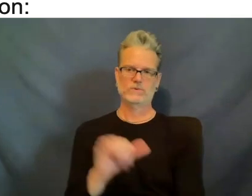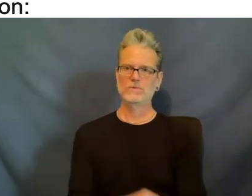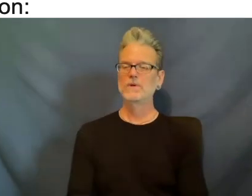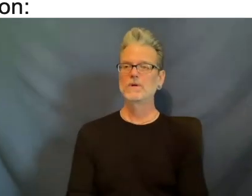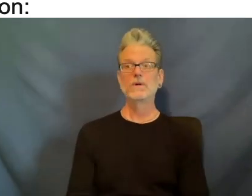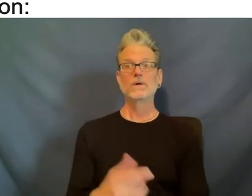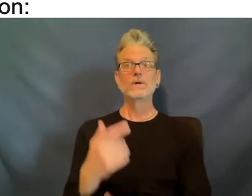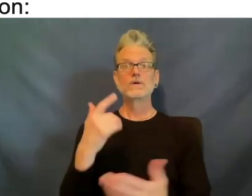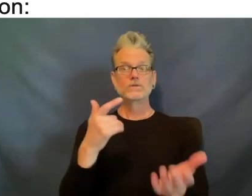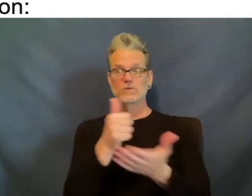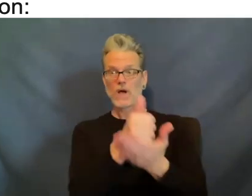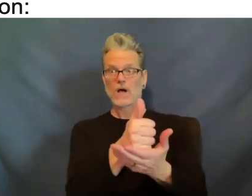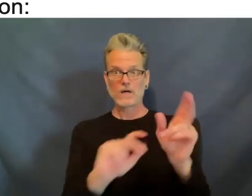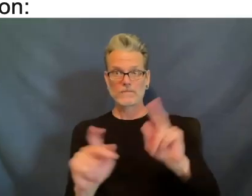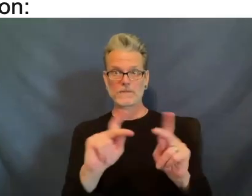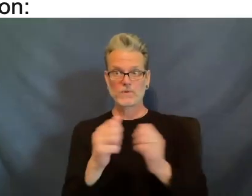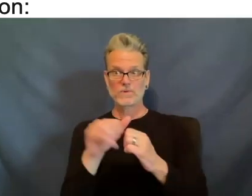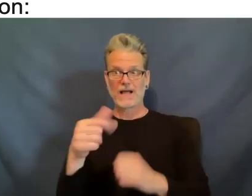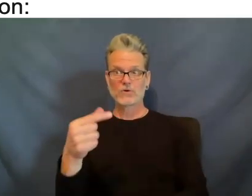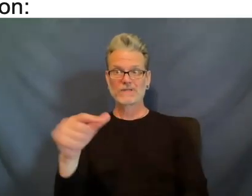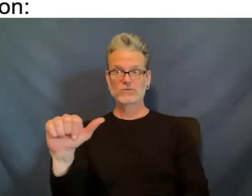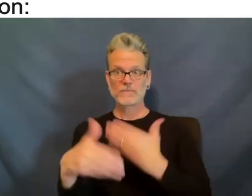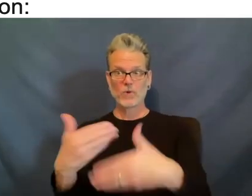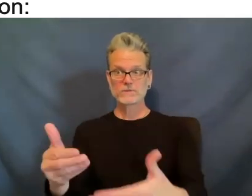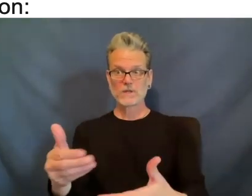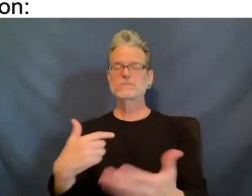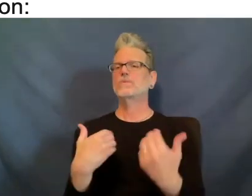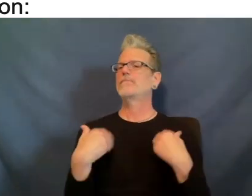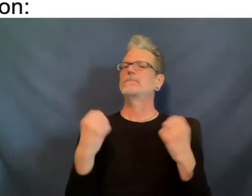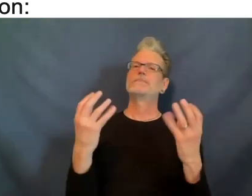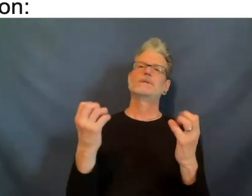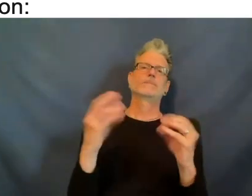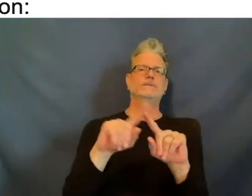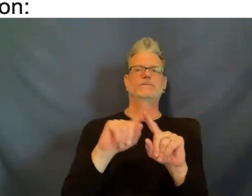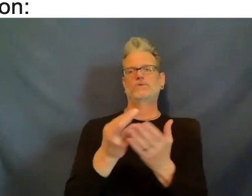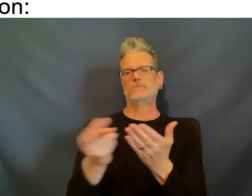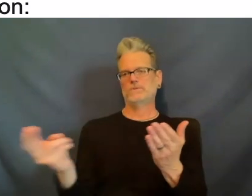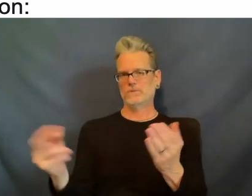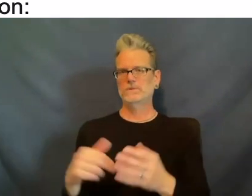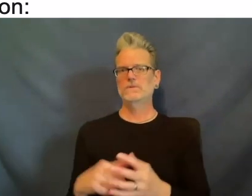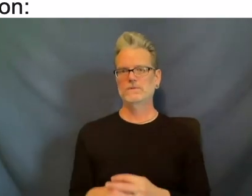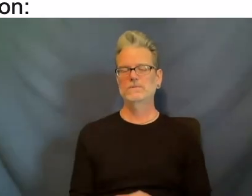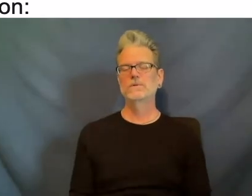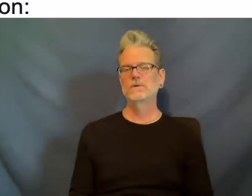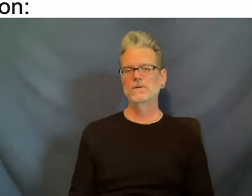partners with the grants and agreements process, we have been building many resources. We have